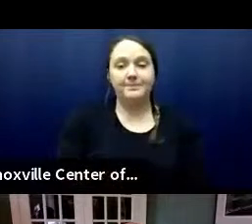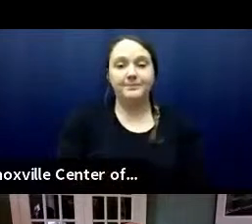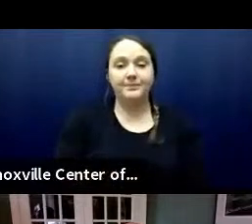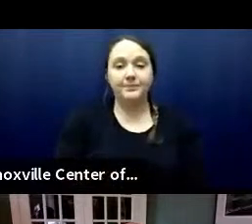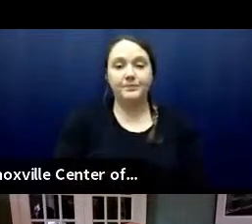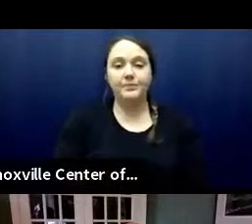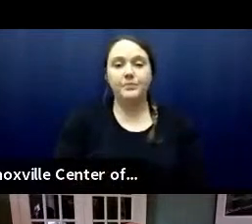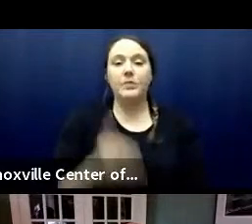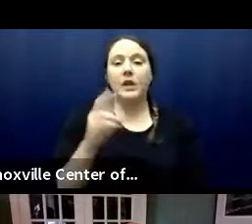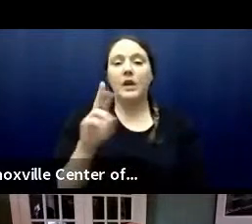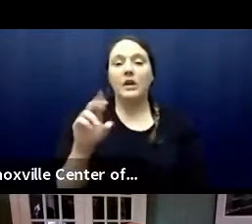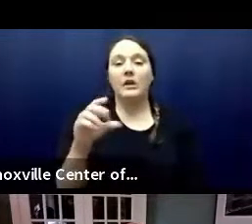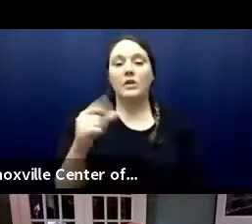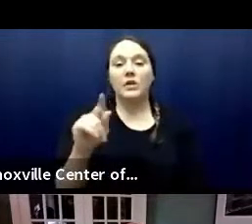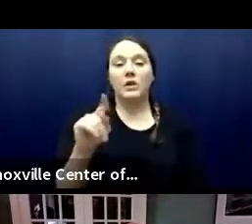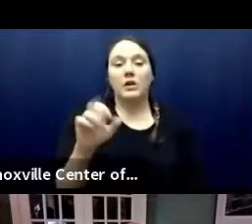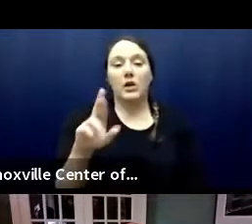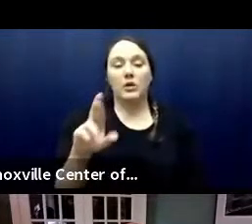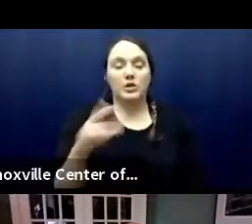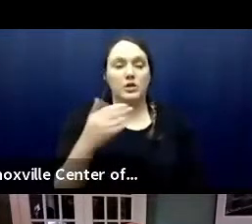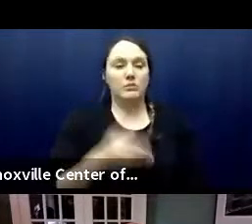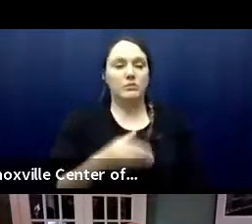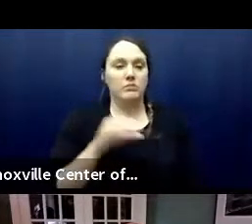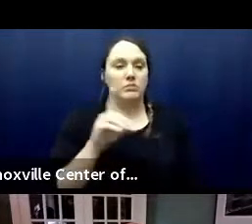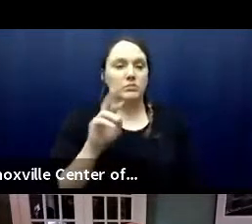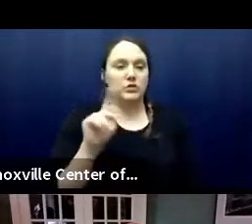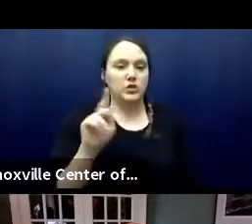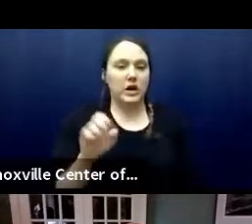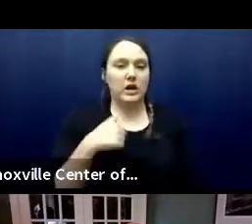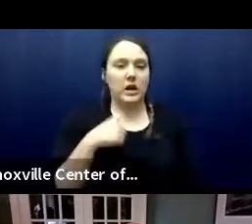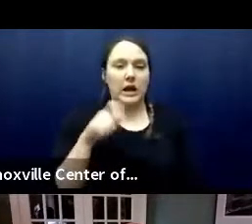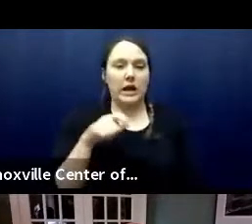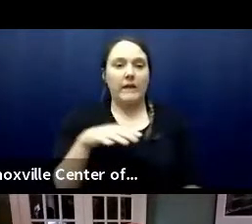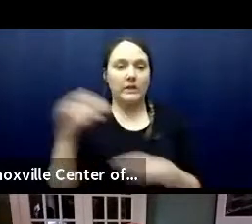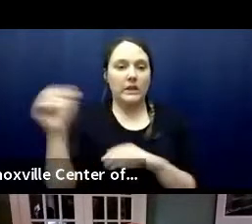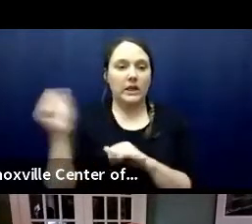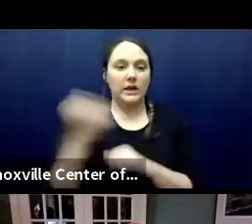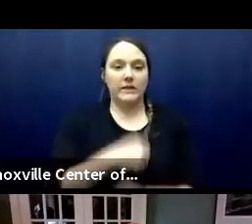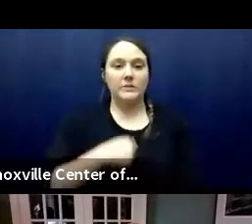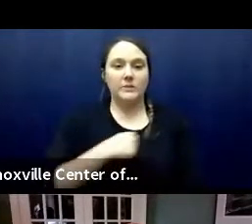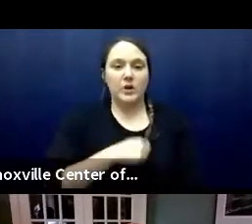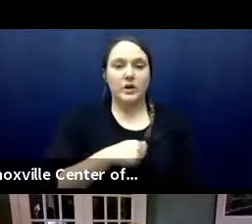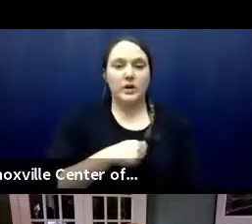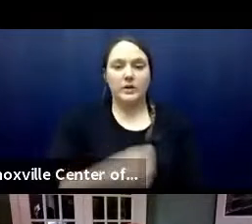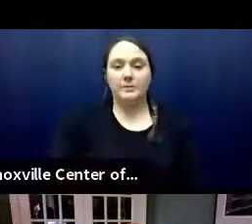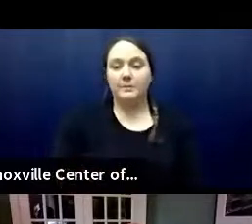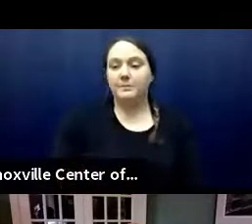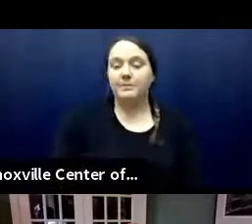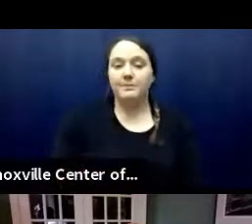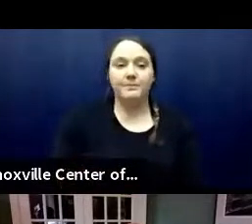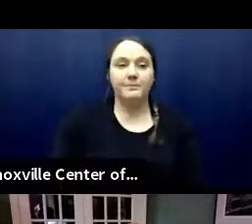Dr. Gulcher, this is Diana Drake. I have to leave. I'm sorry.